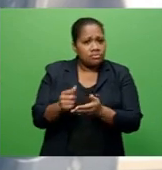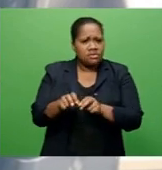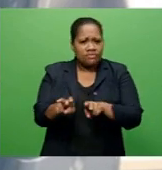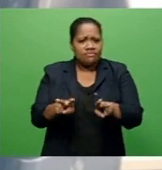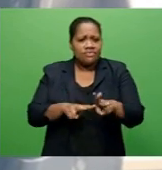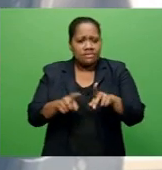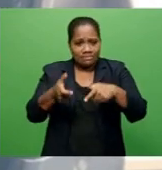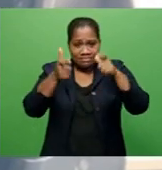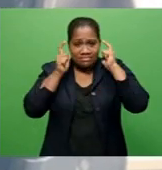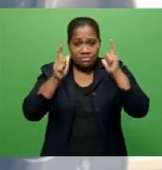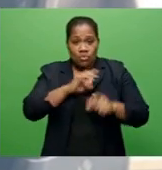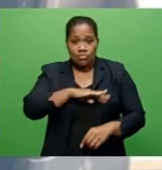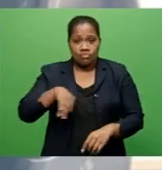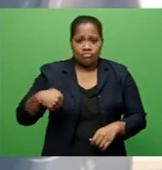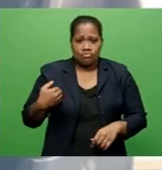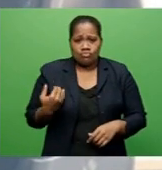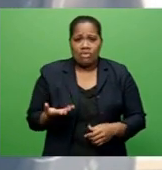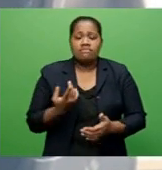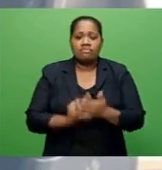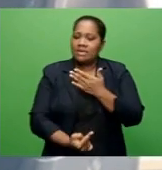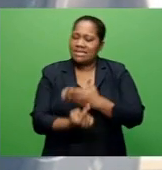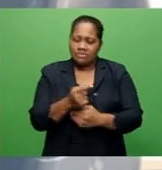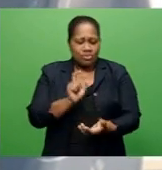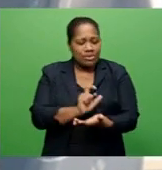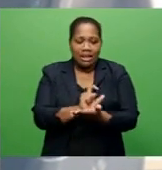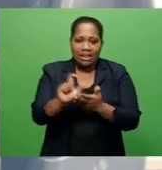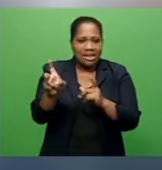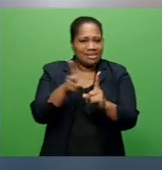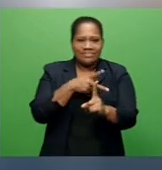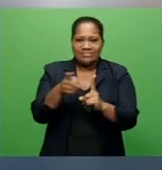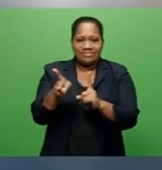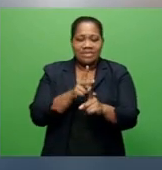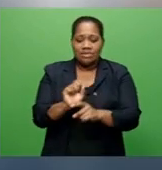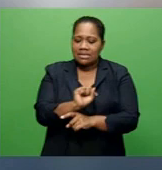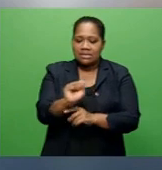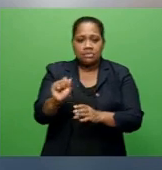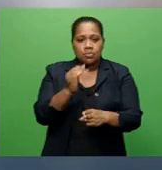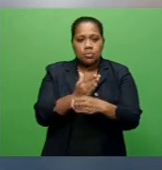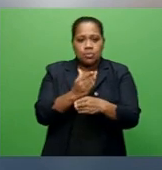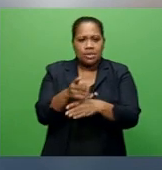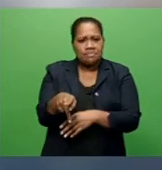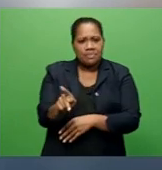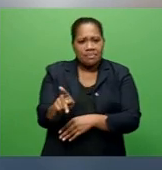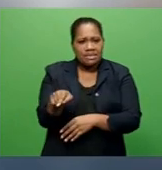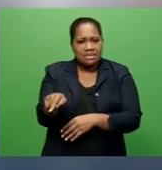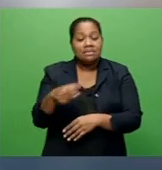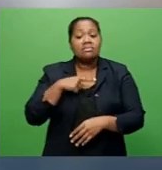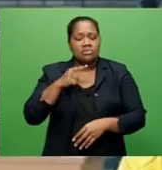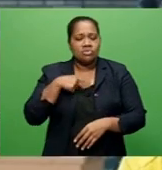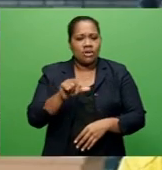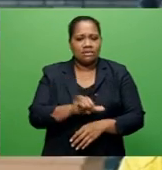his wife have clearly violated the terms of their work permits, resulting in their subsequent deportation.